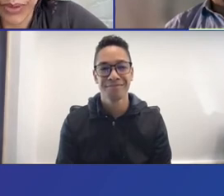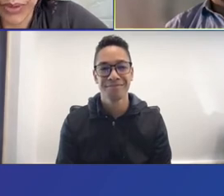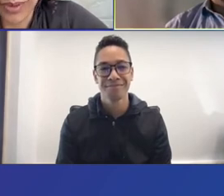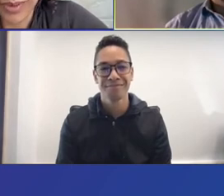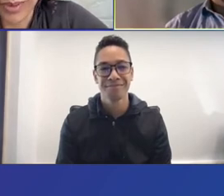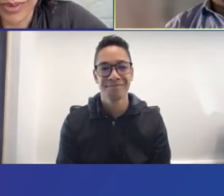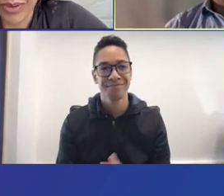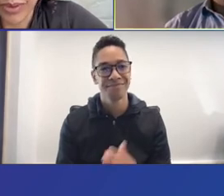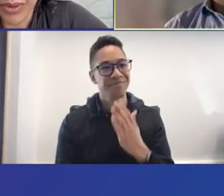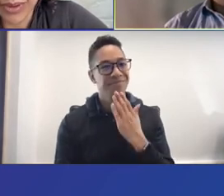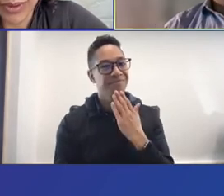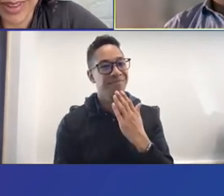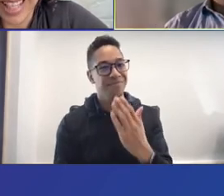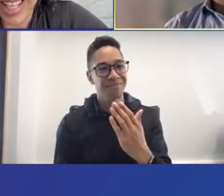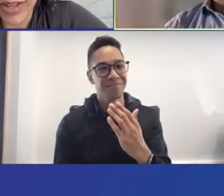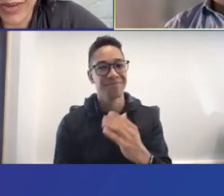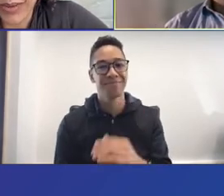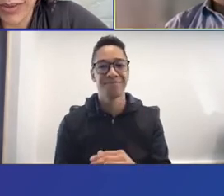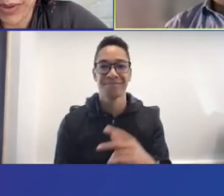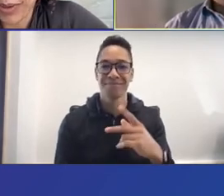Thank you.